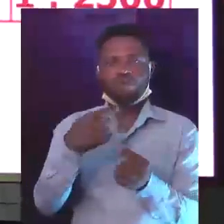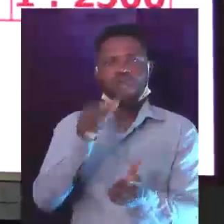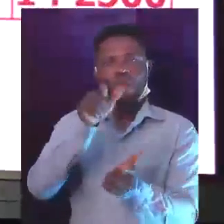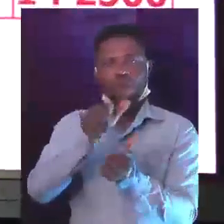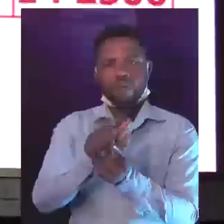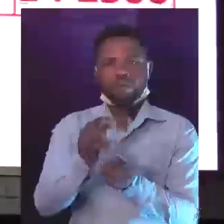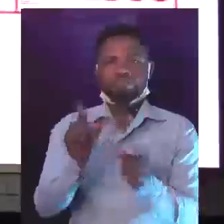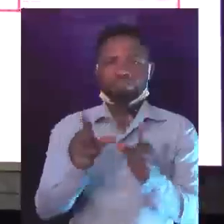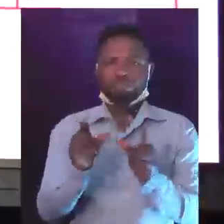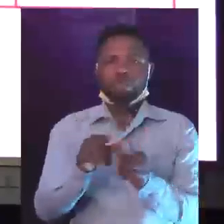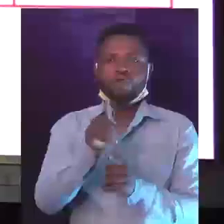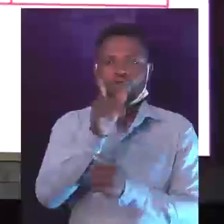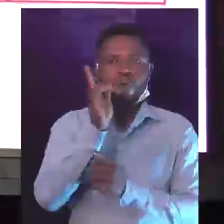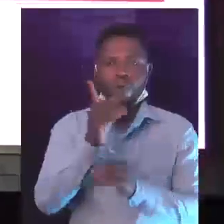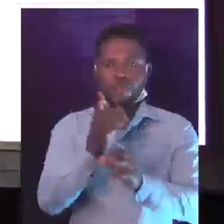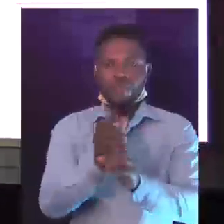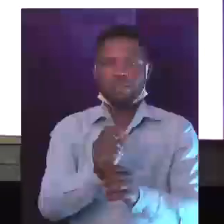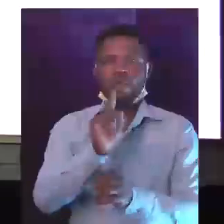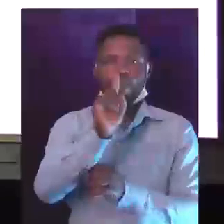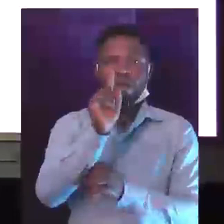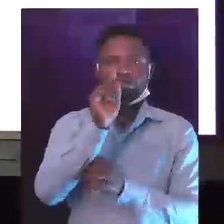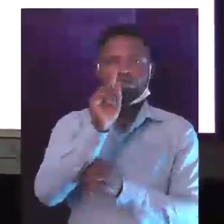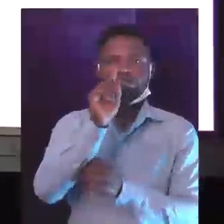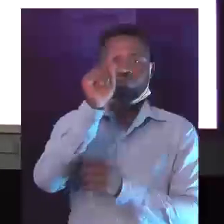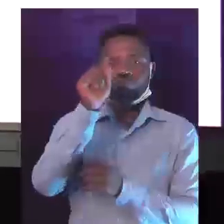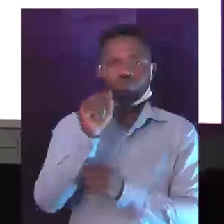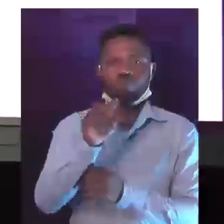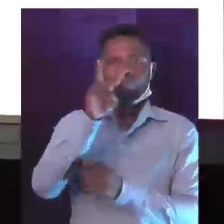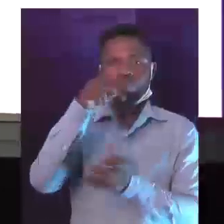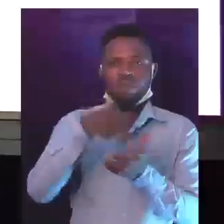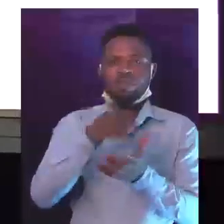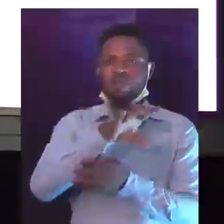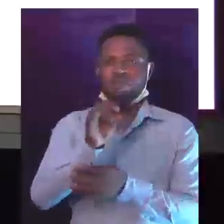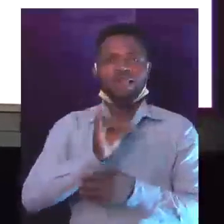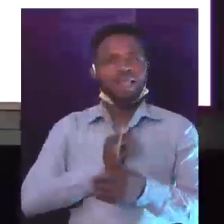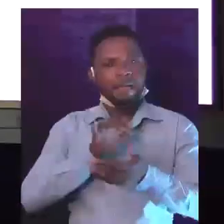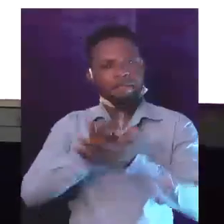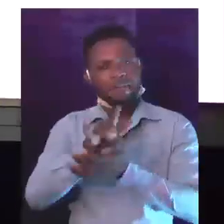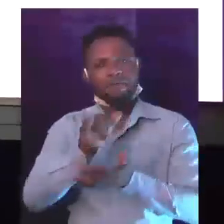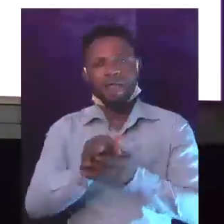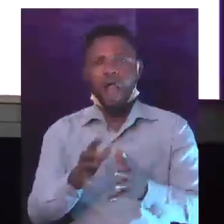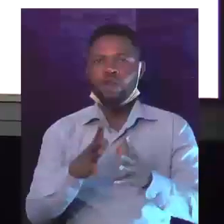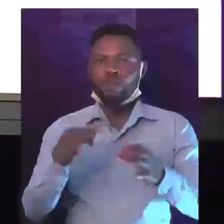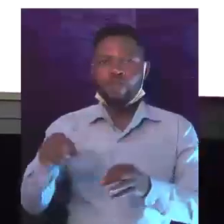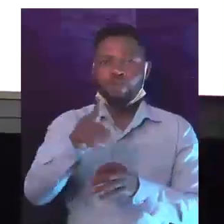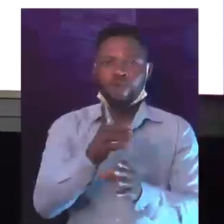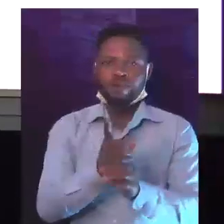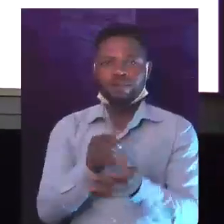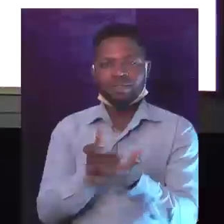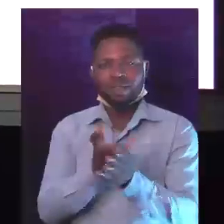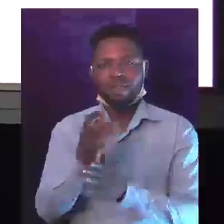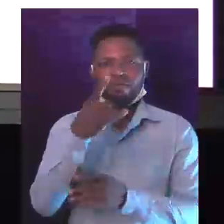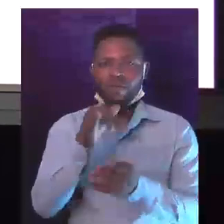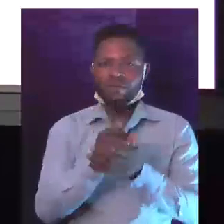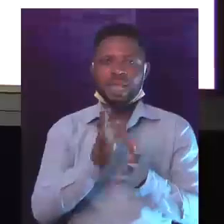term, you get 1 to 2,500. Now, I believe that a lot of you got this right, and for that